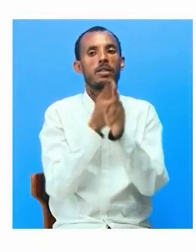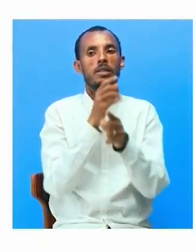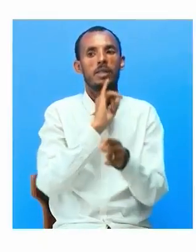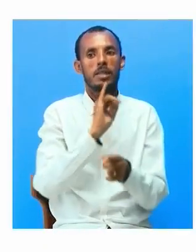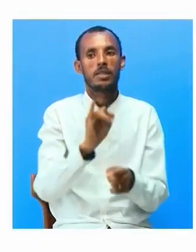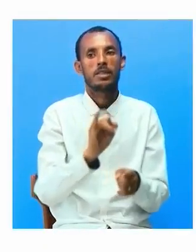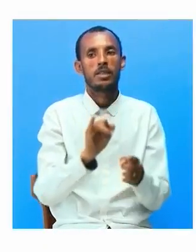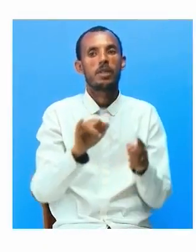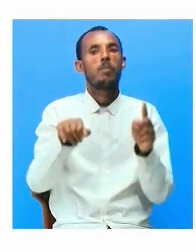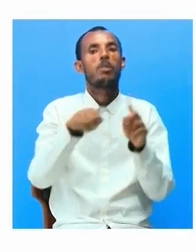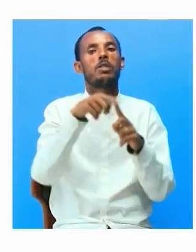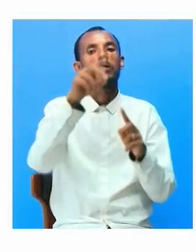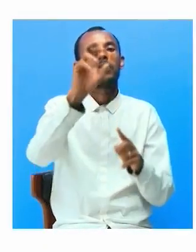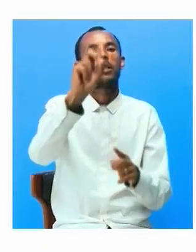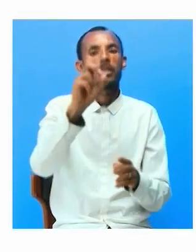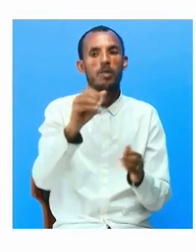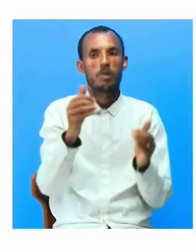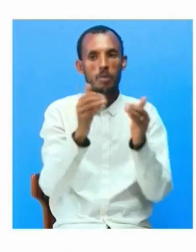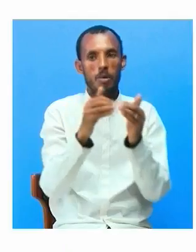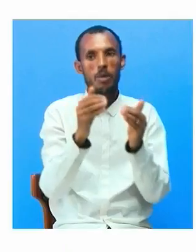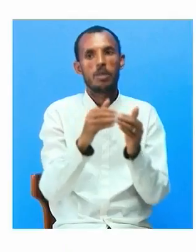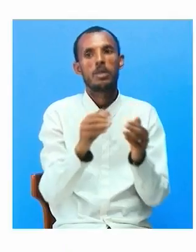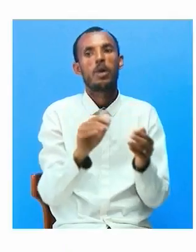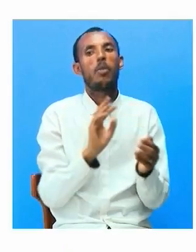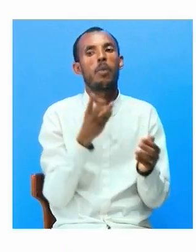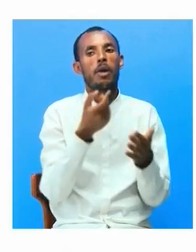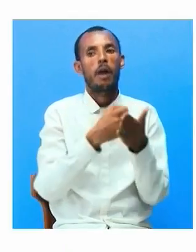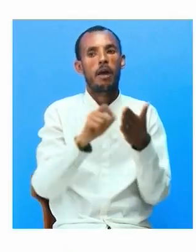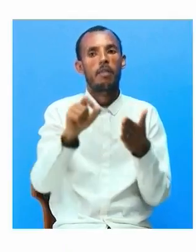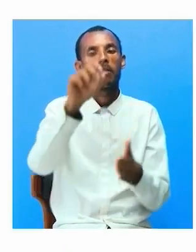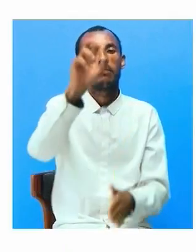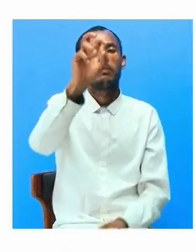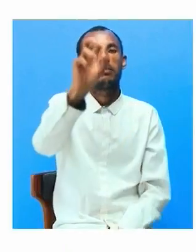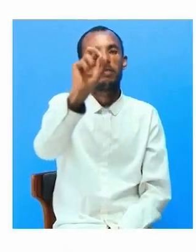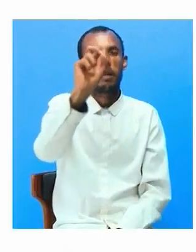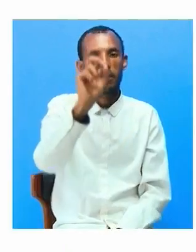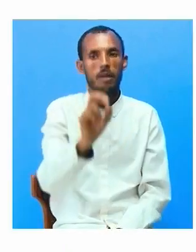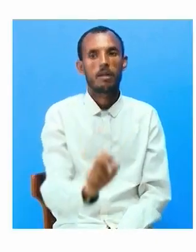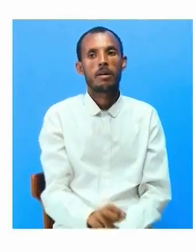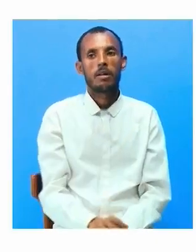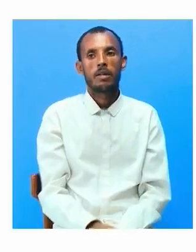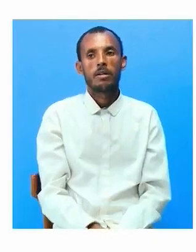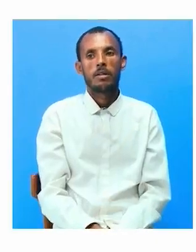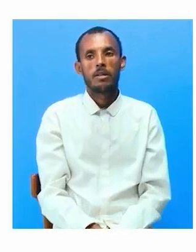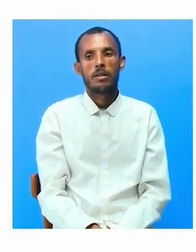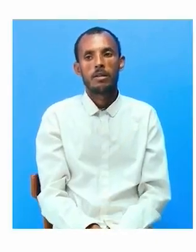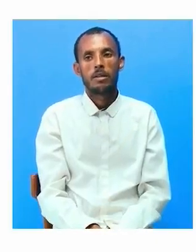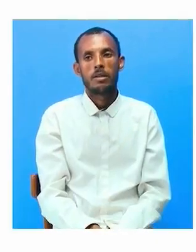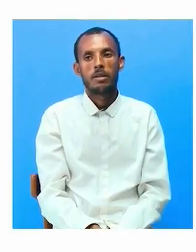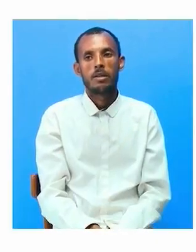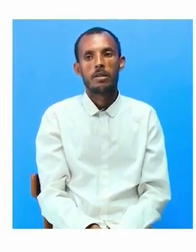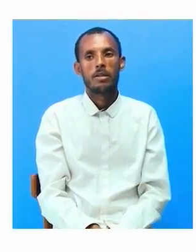this +30, or simply we write as 30.